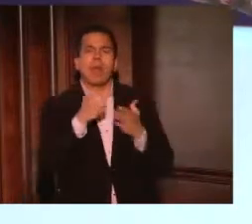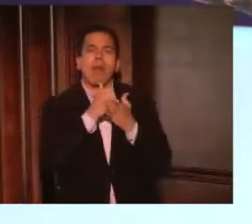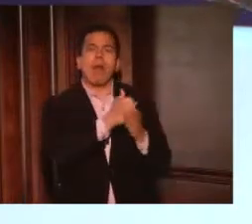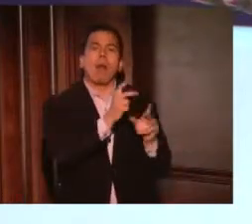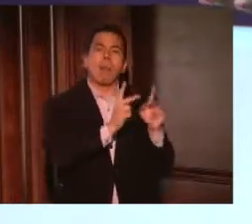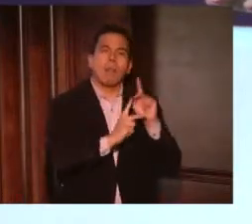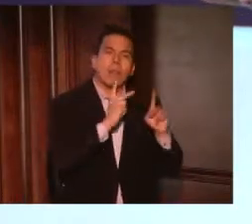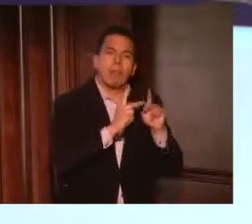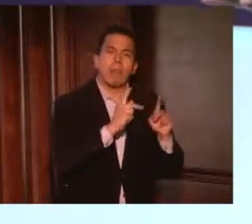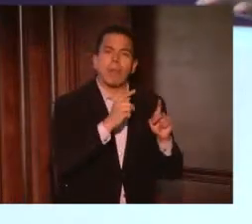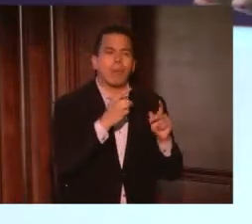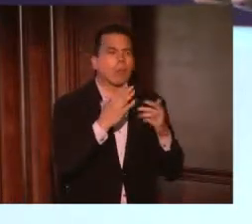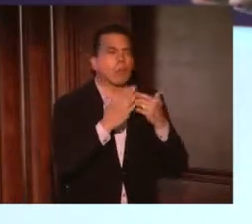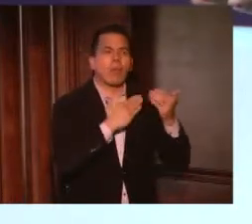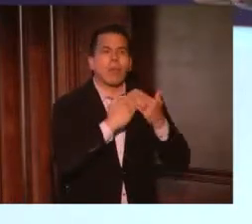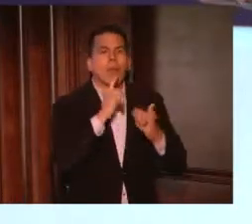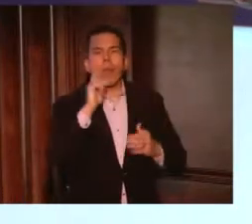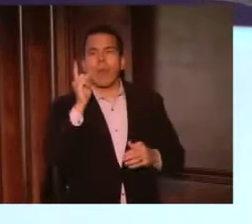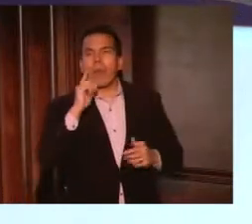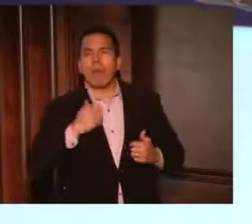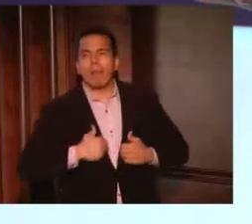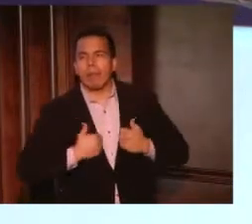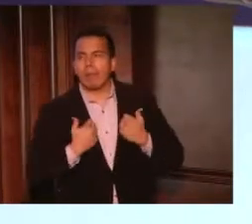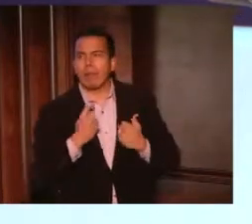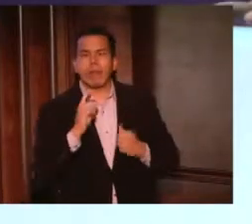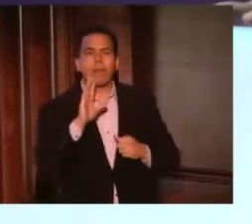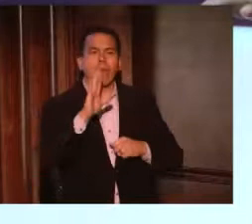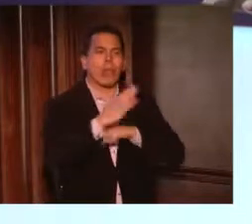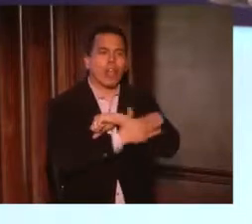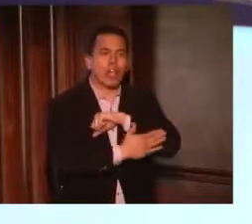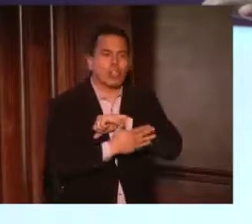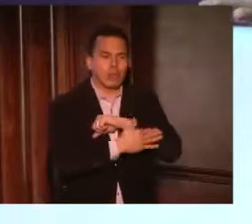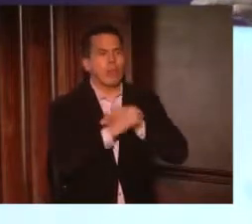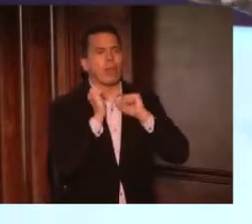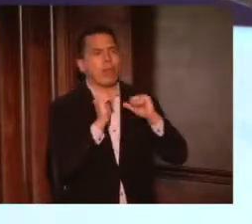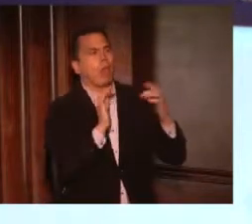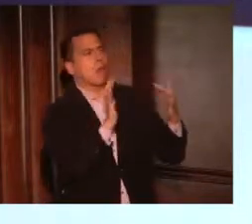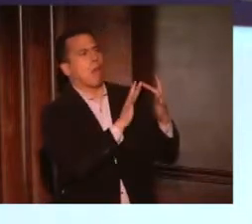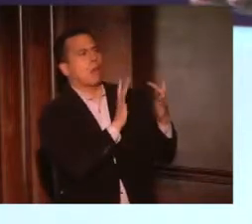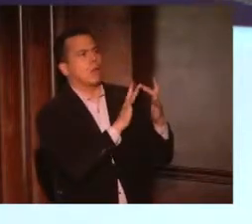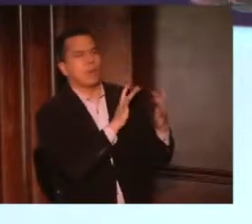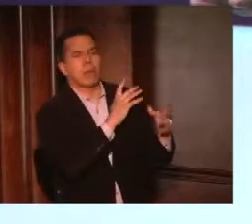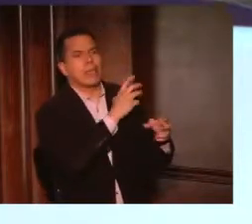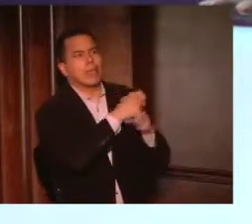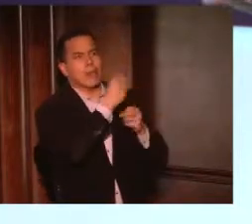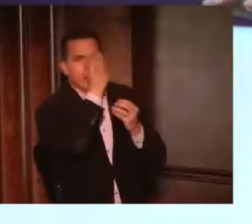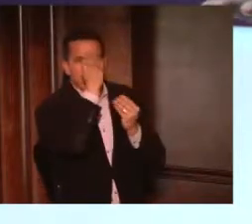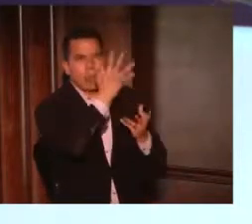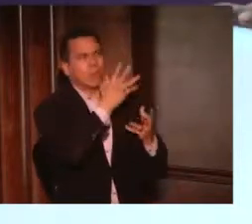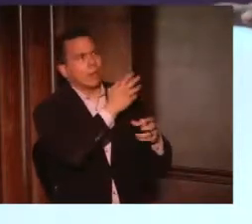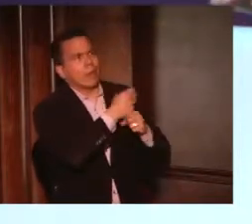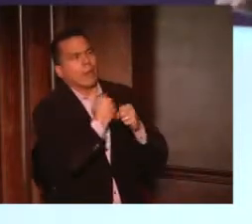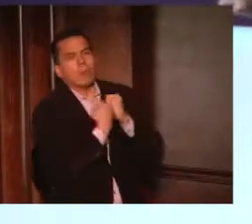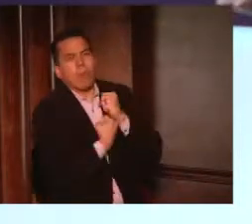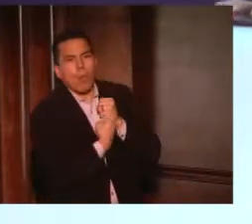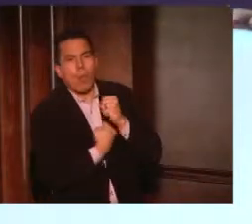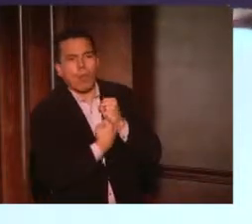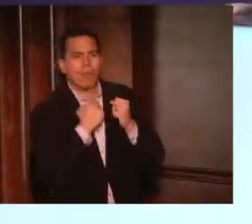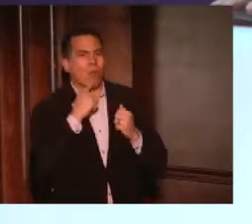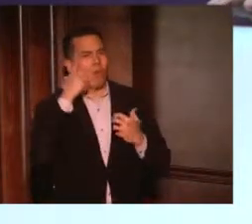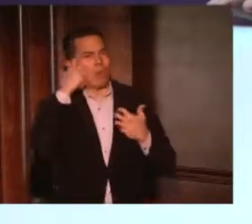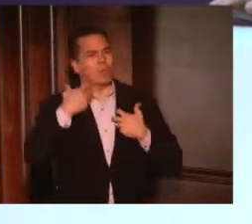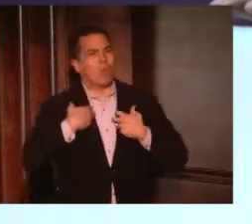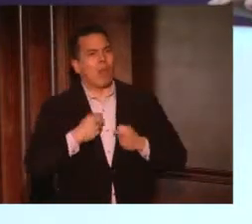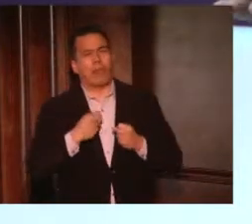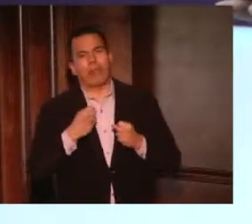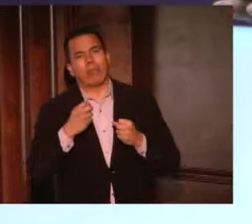everyone, regardless of where they're at, they're able to get the information and the support they need for their mental health journey. And